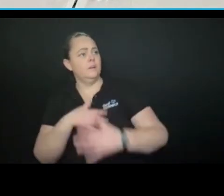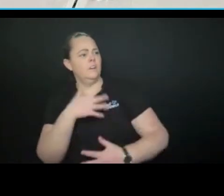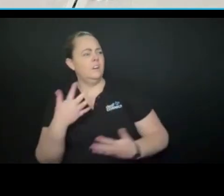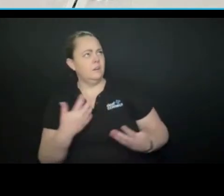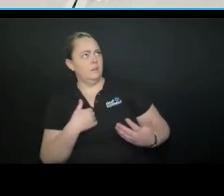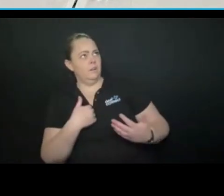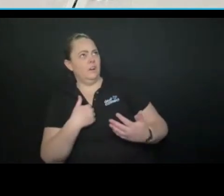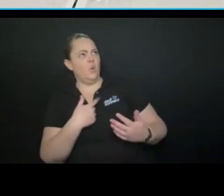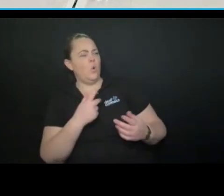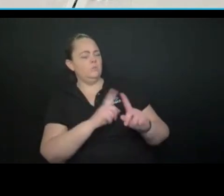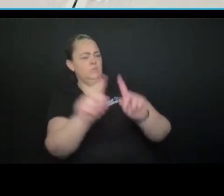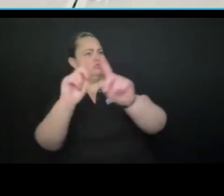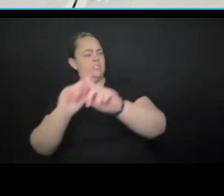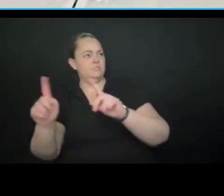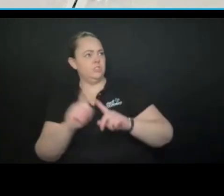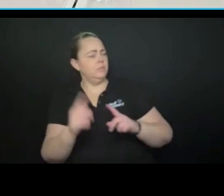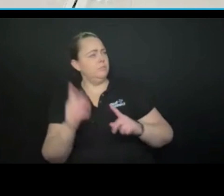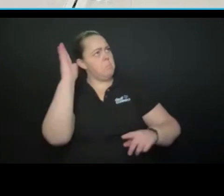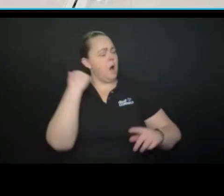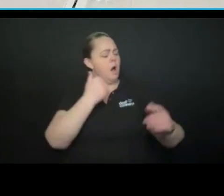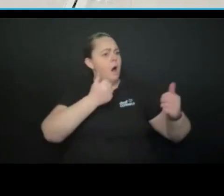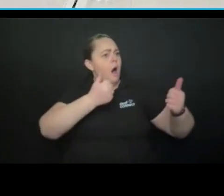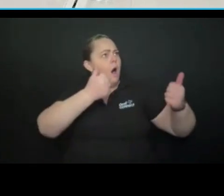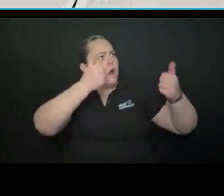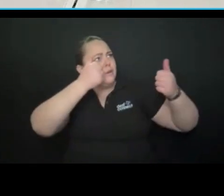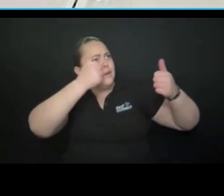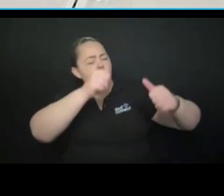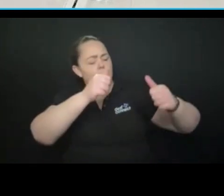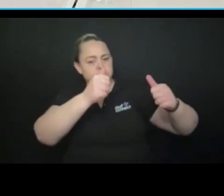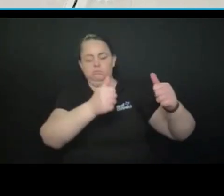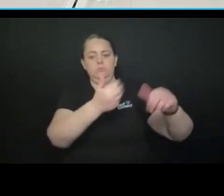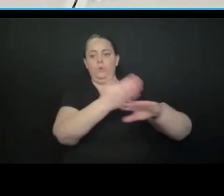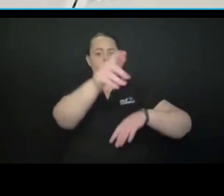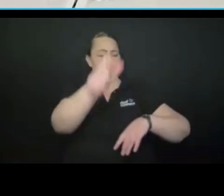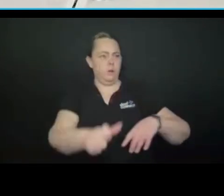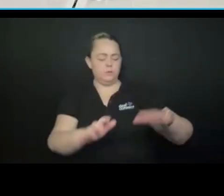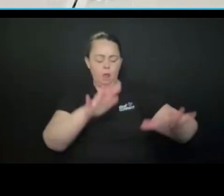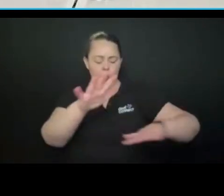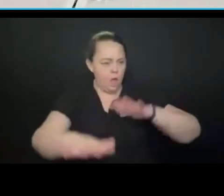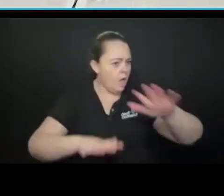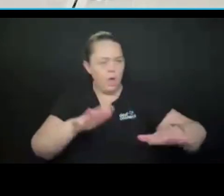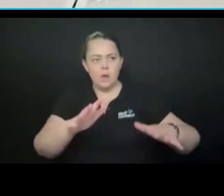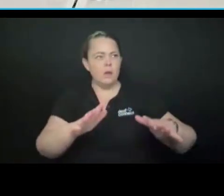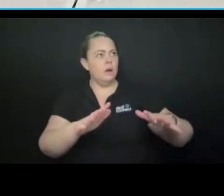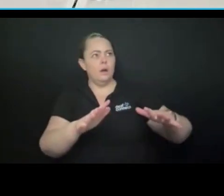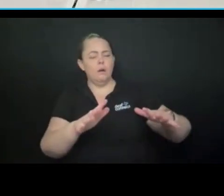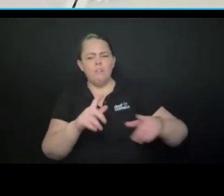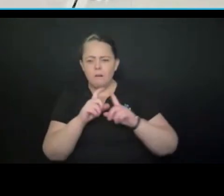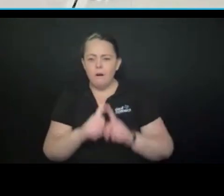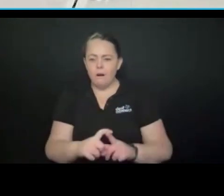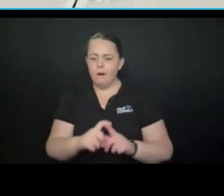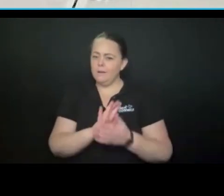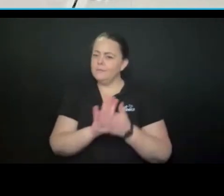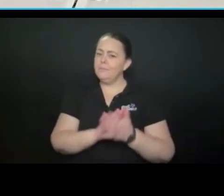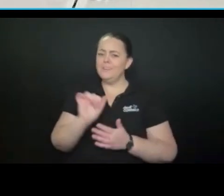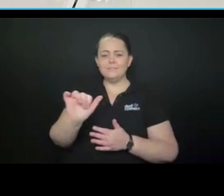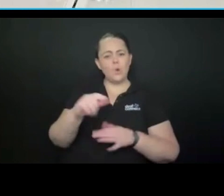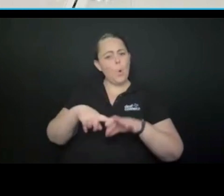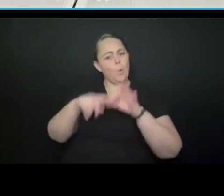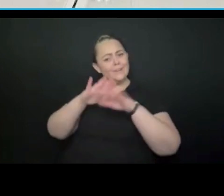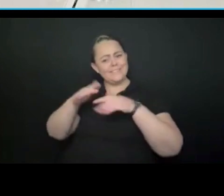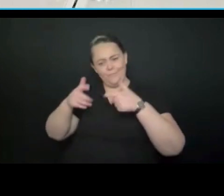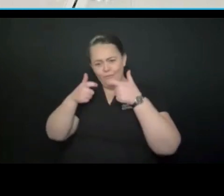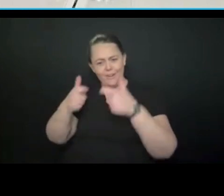that is, as well as highlighting the improved quality of care outcomes that older Australians can benefit from